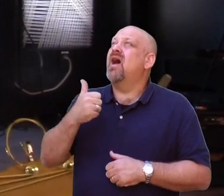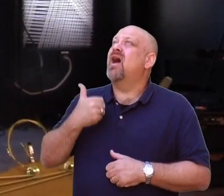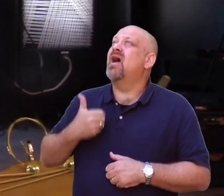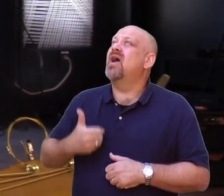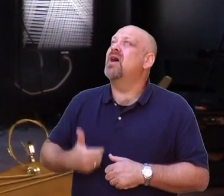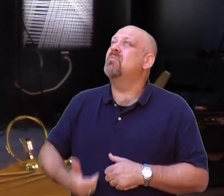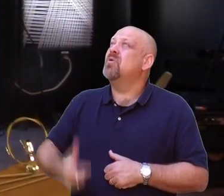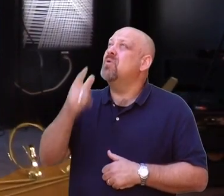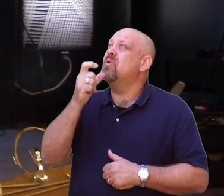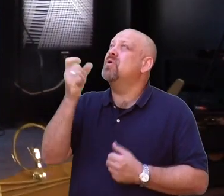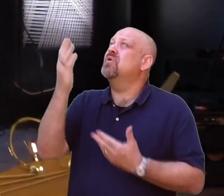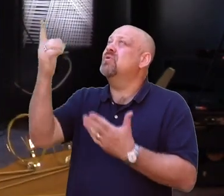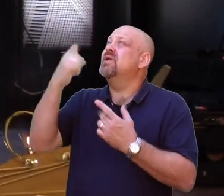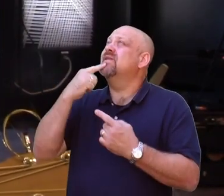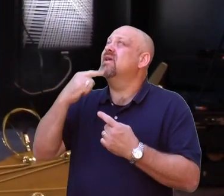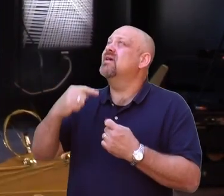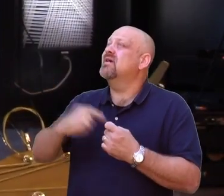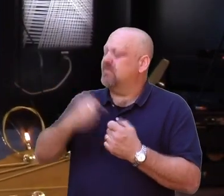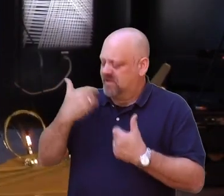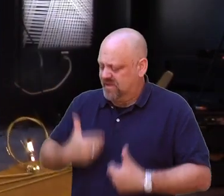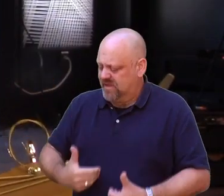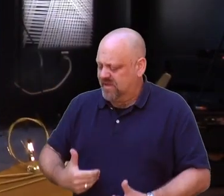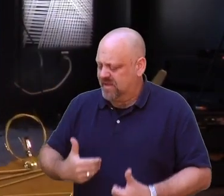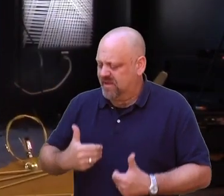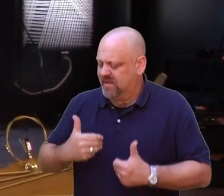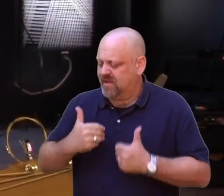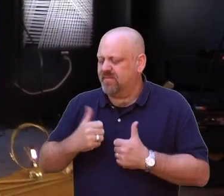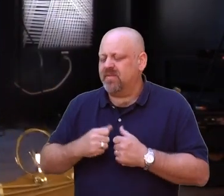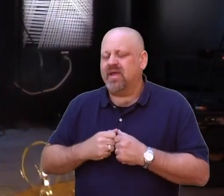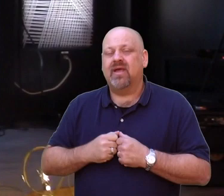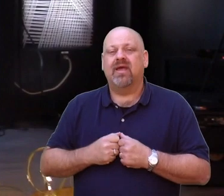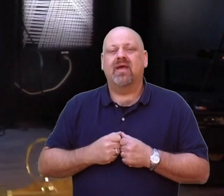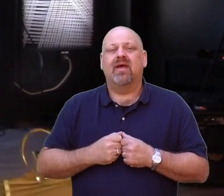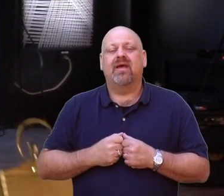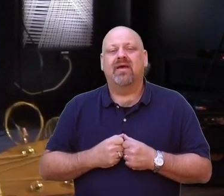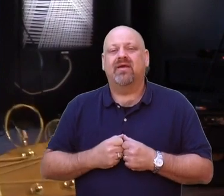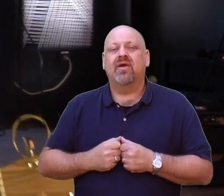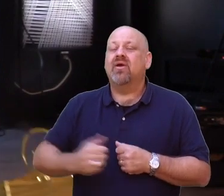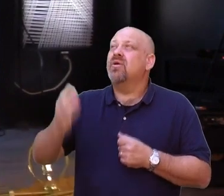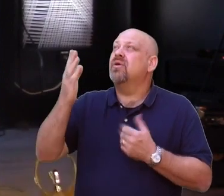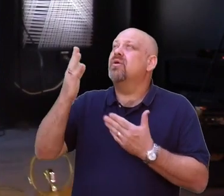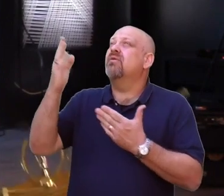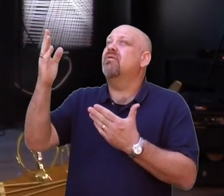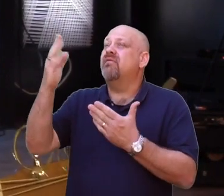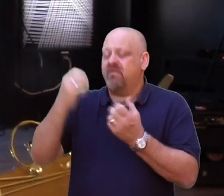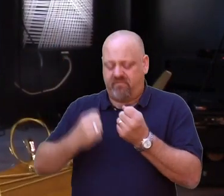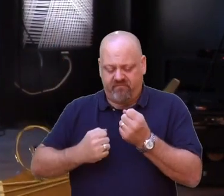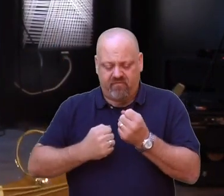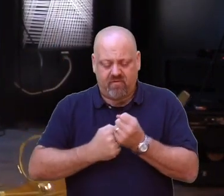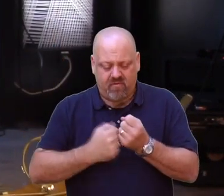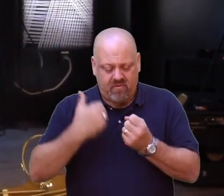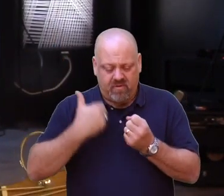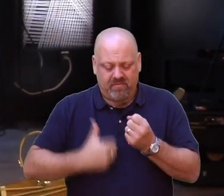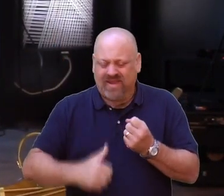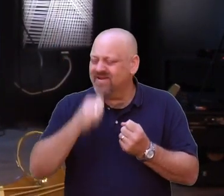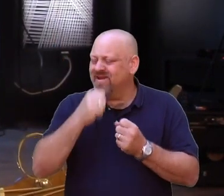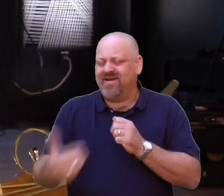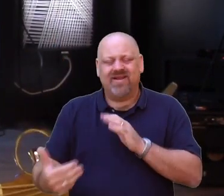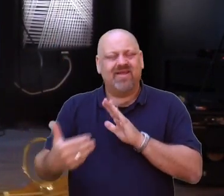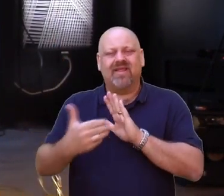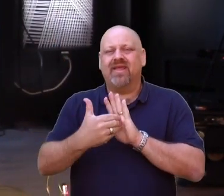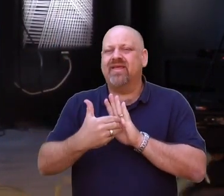forsaken. Oh, I am who you say I am. You are for